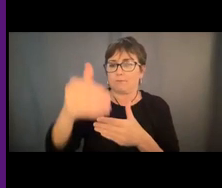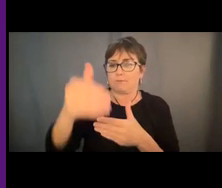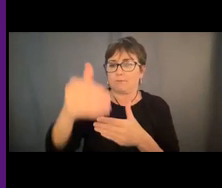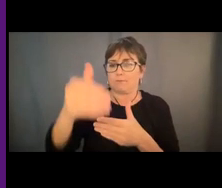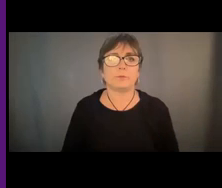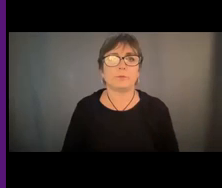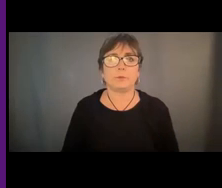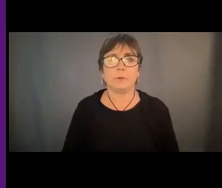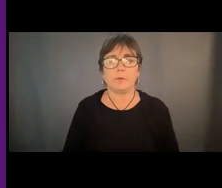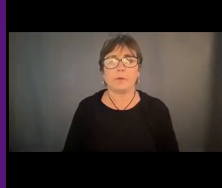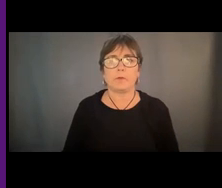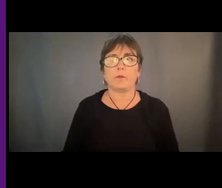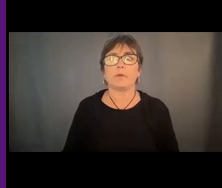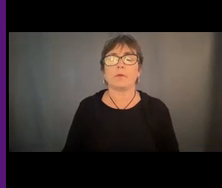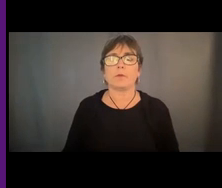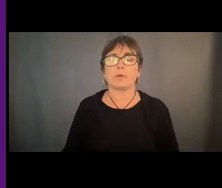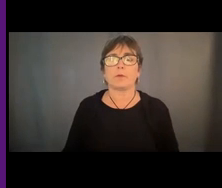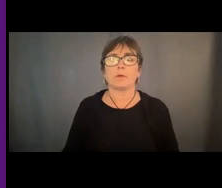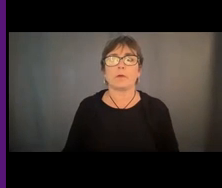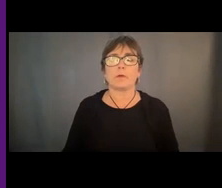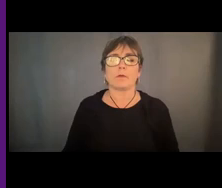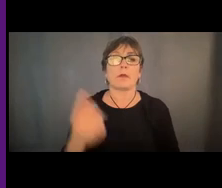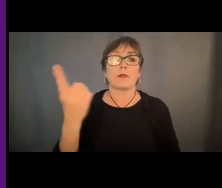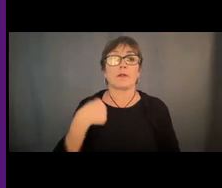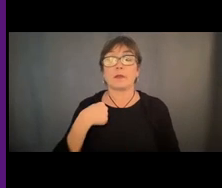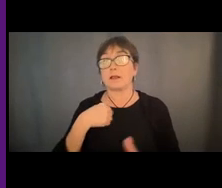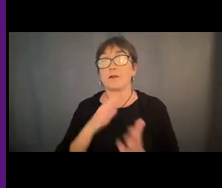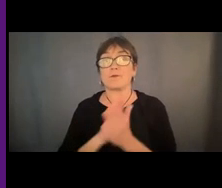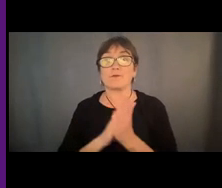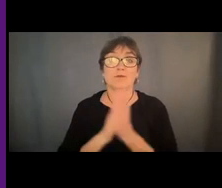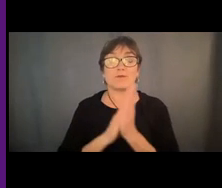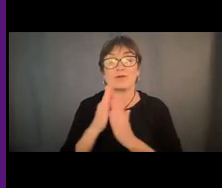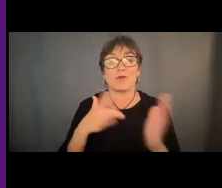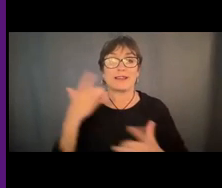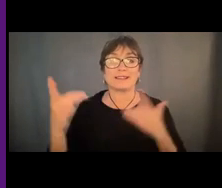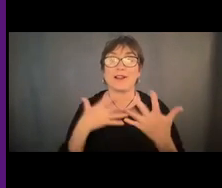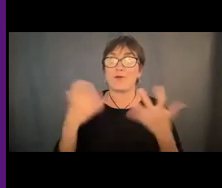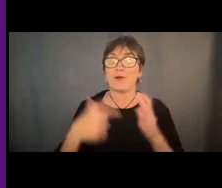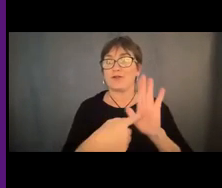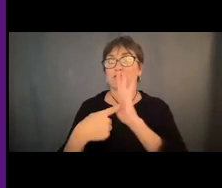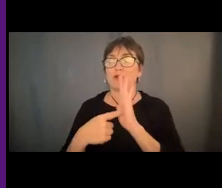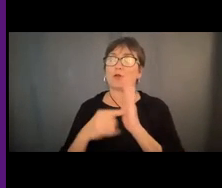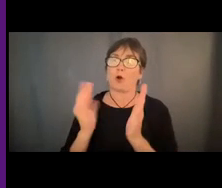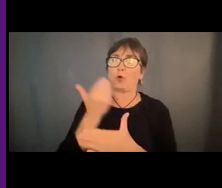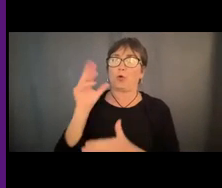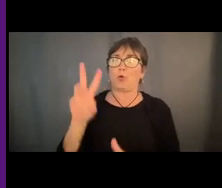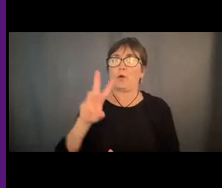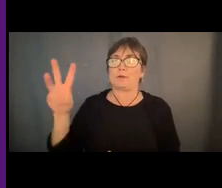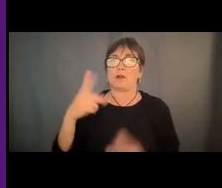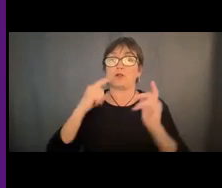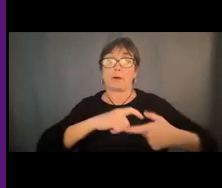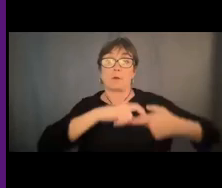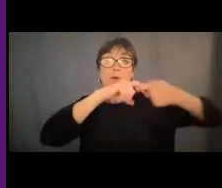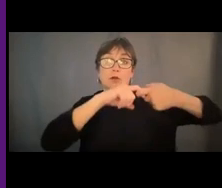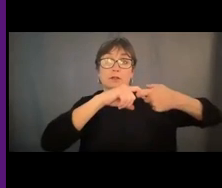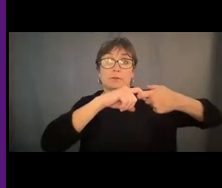And I'm really excited to show you is our new website. And I'm going to pause the screen so we can pull it up.